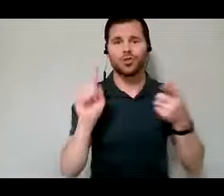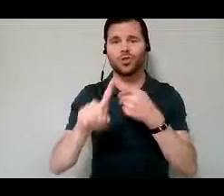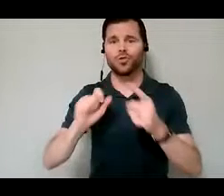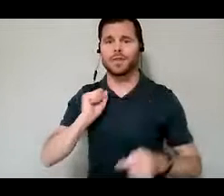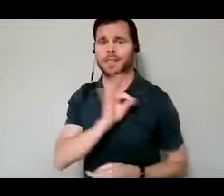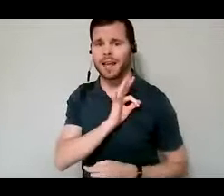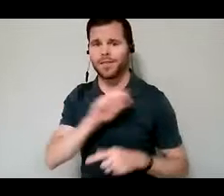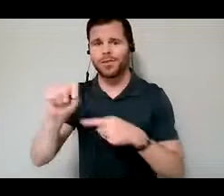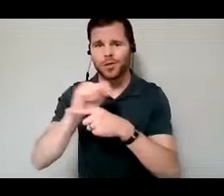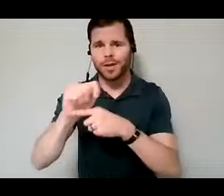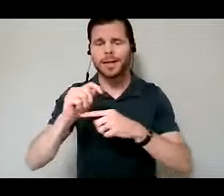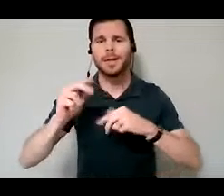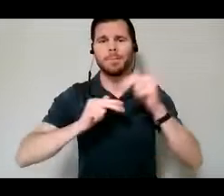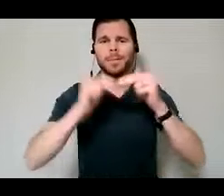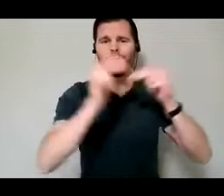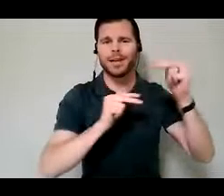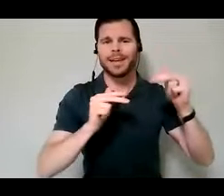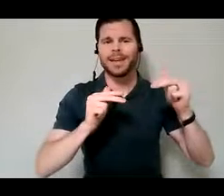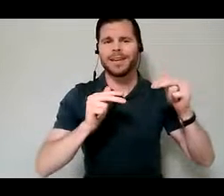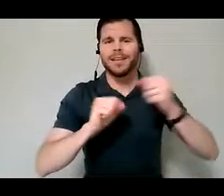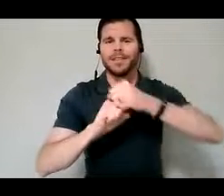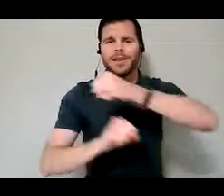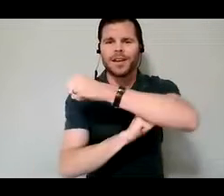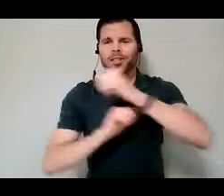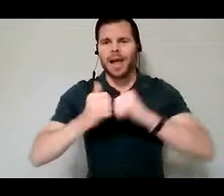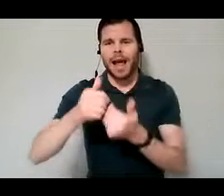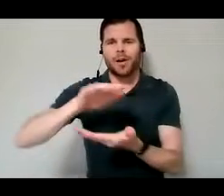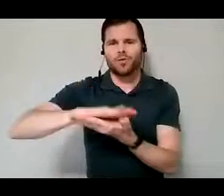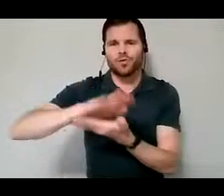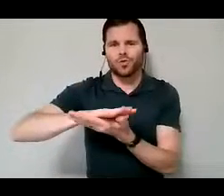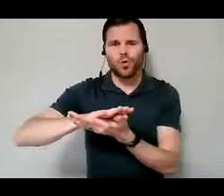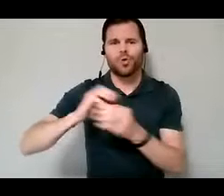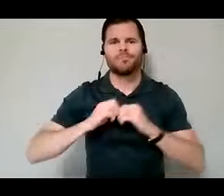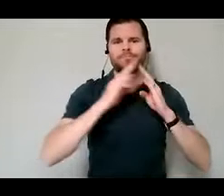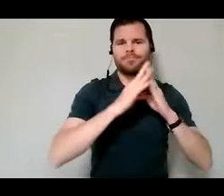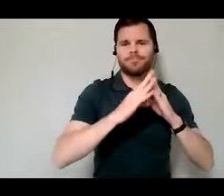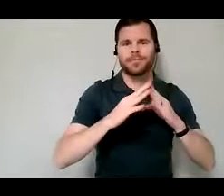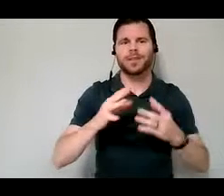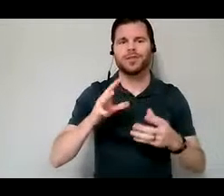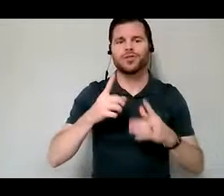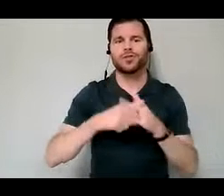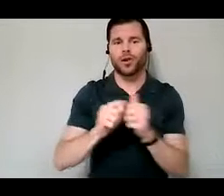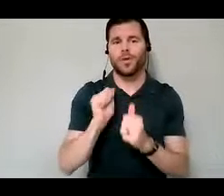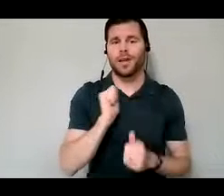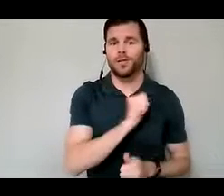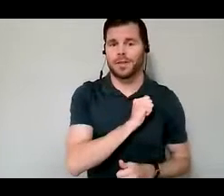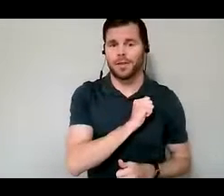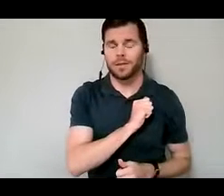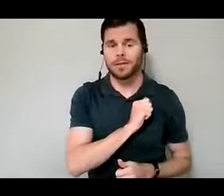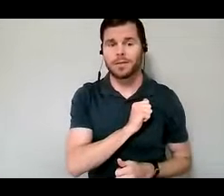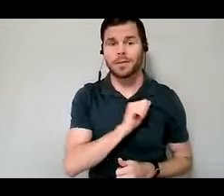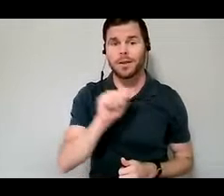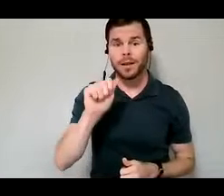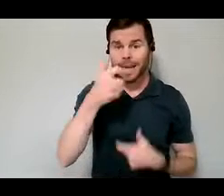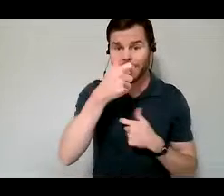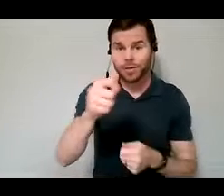a foundation for transforming the way the school is, starting with ourselves. If Ally Action is something you're interested